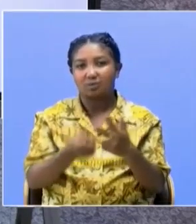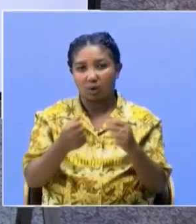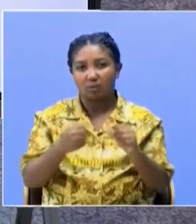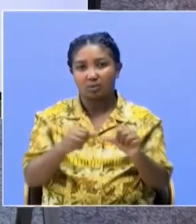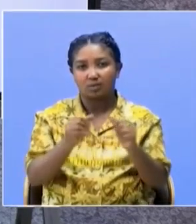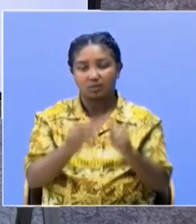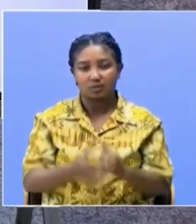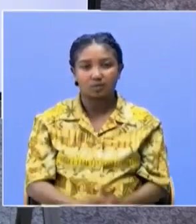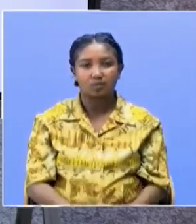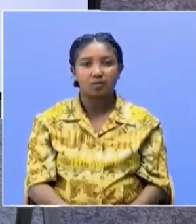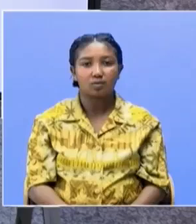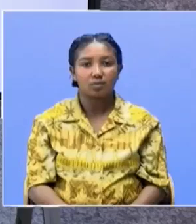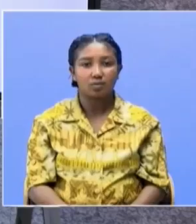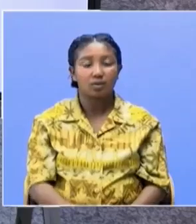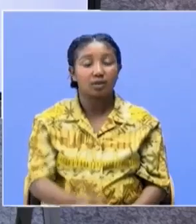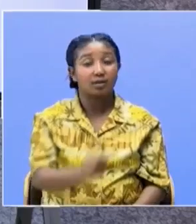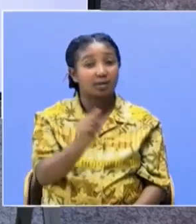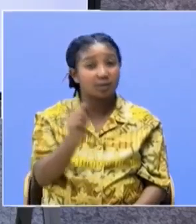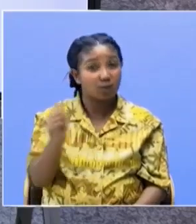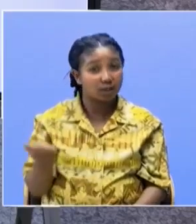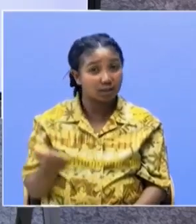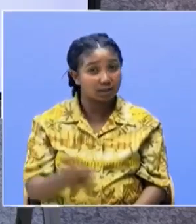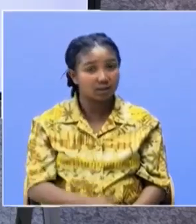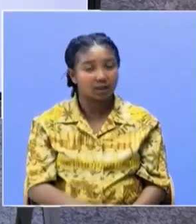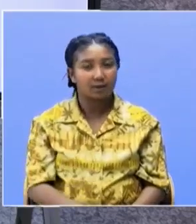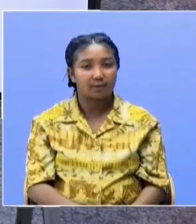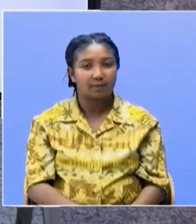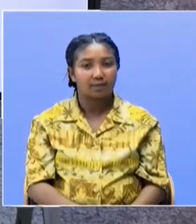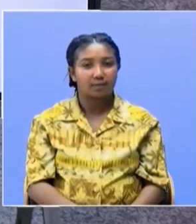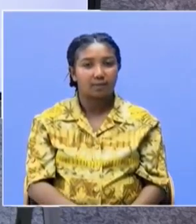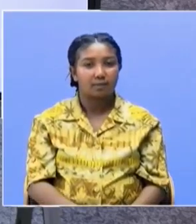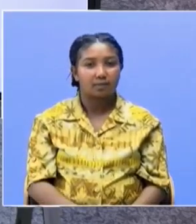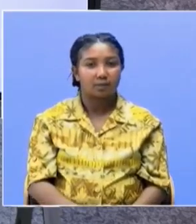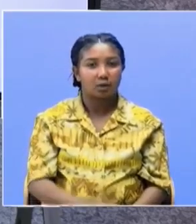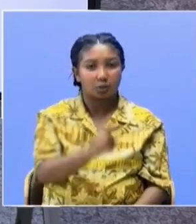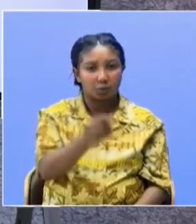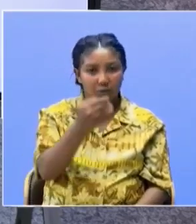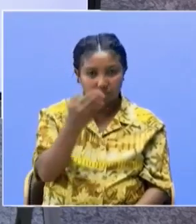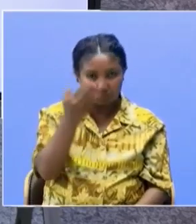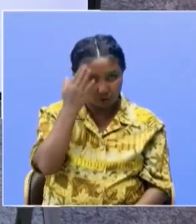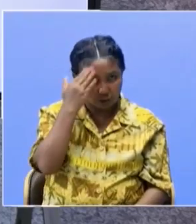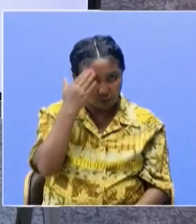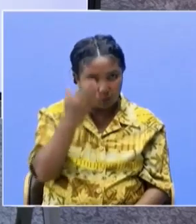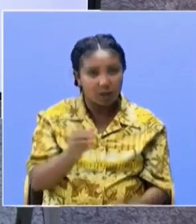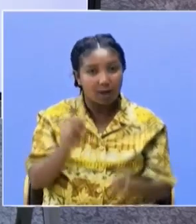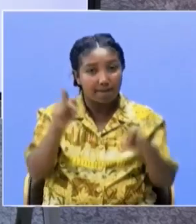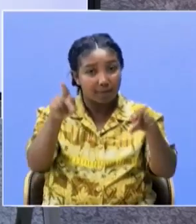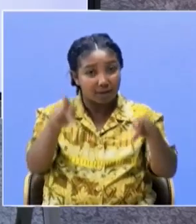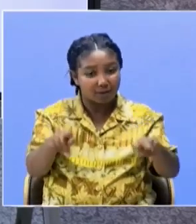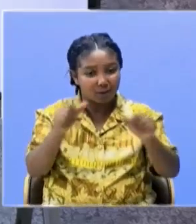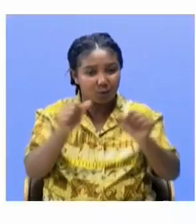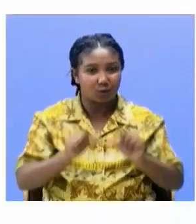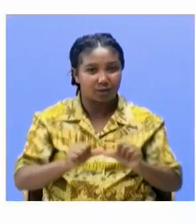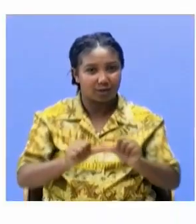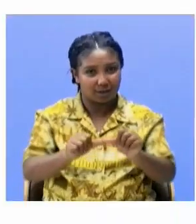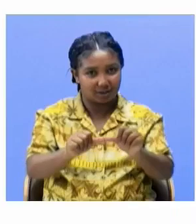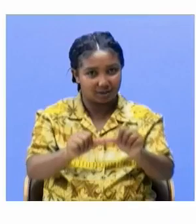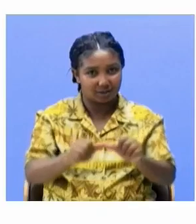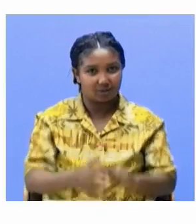The other one is a common tense that you know. It is the present continuous.